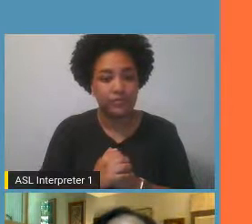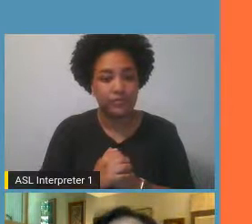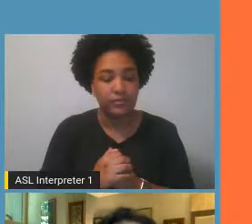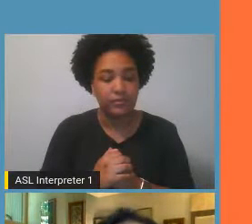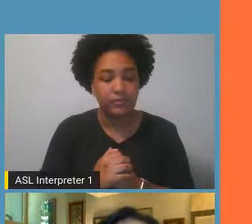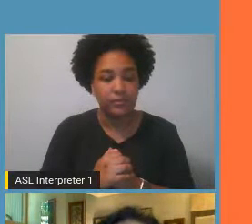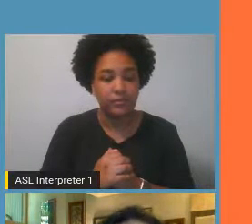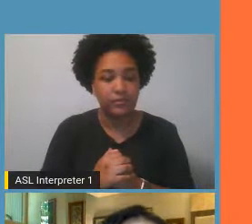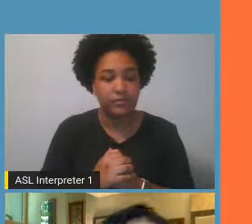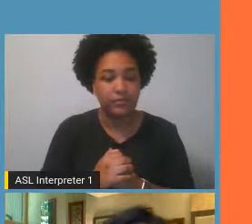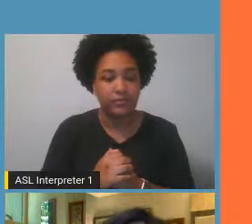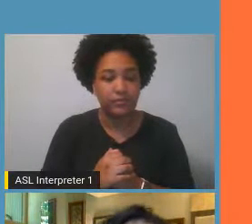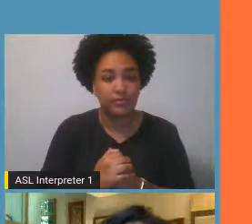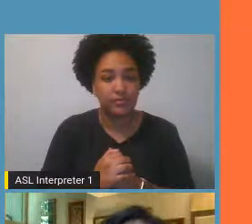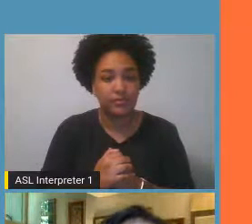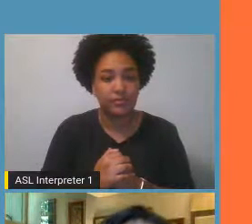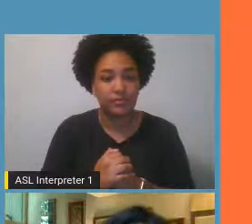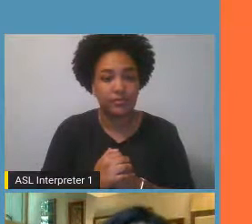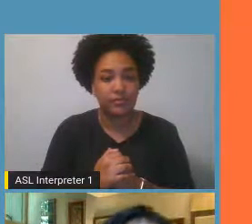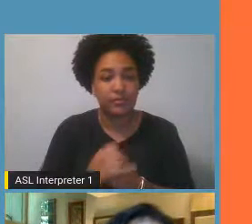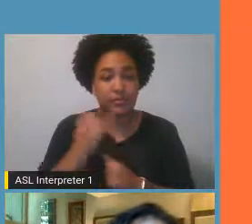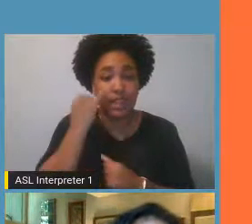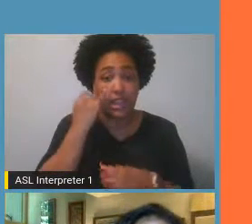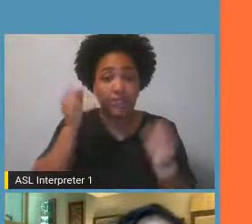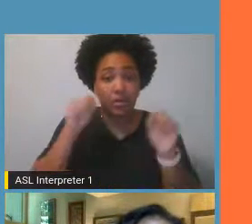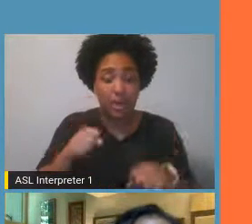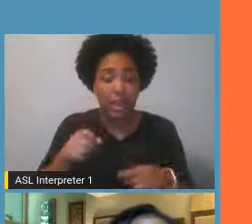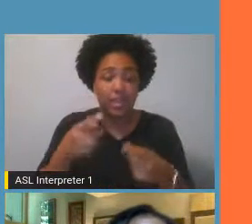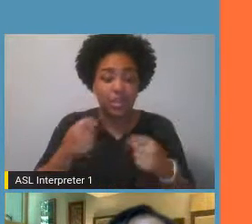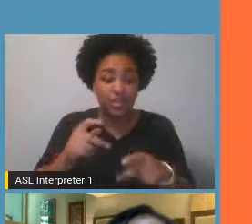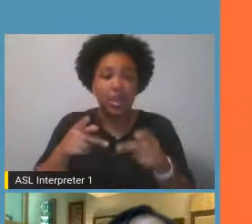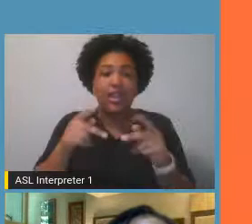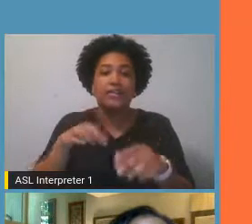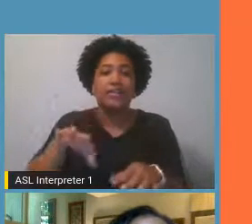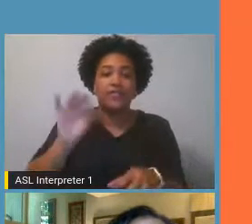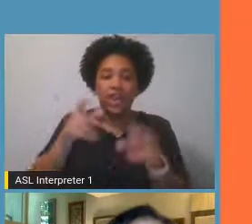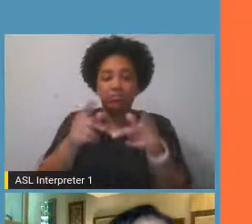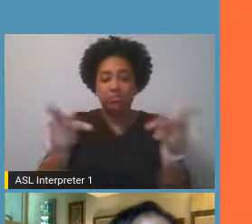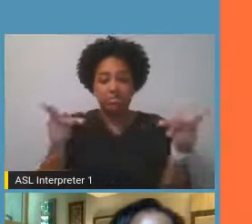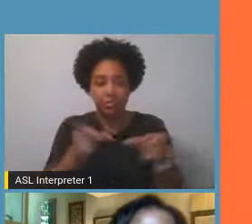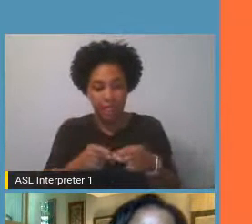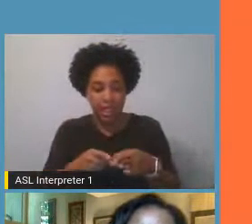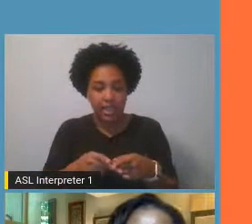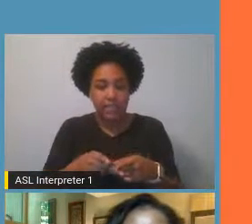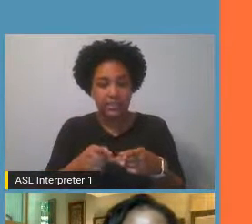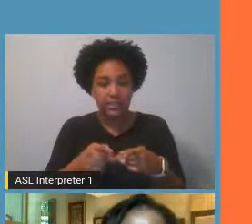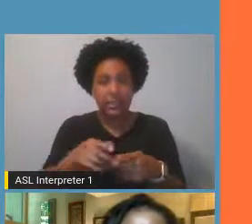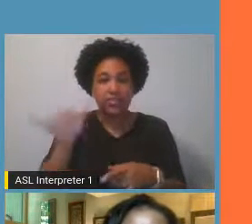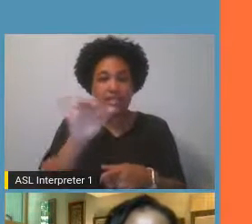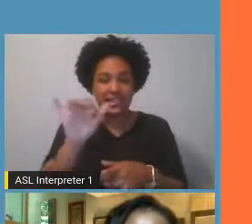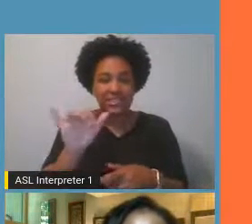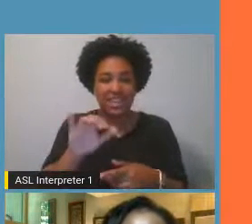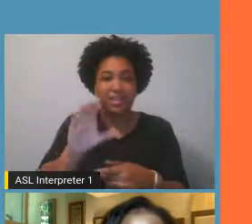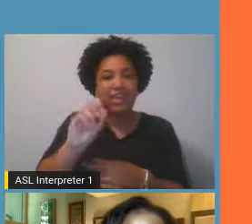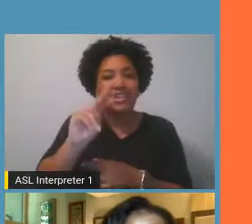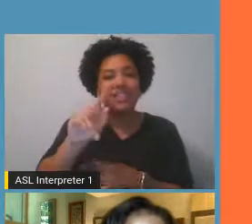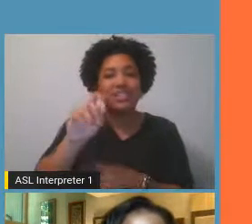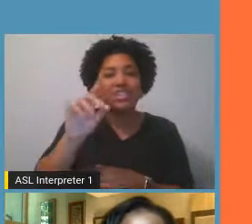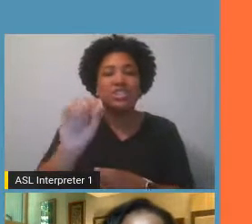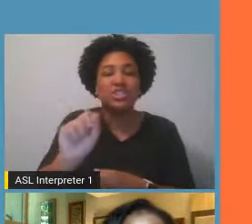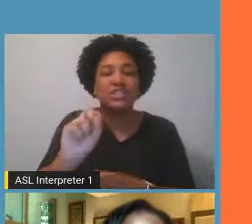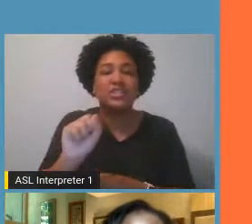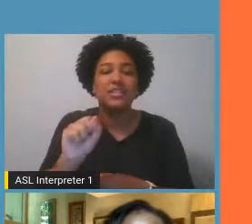can, try to find a space that meets these conditions, because you don't want to scan items